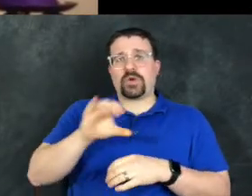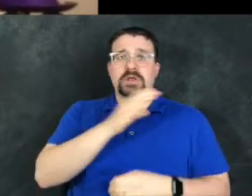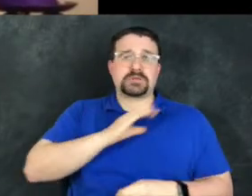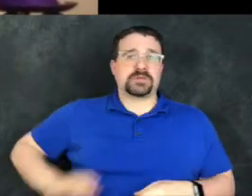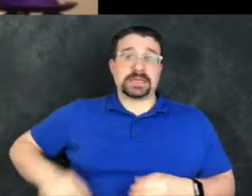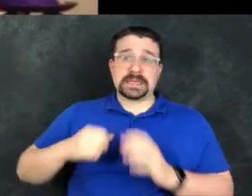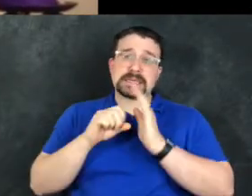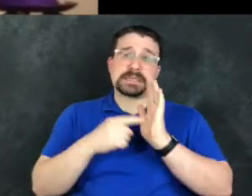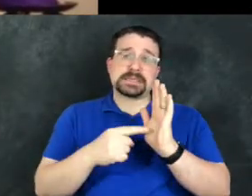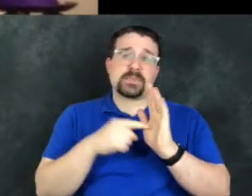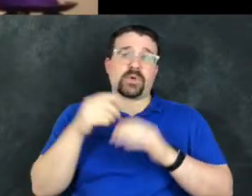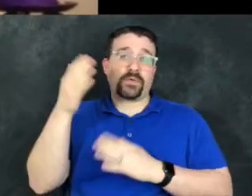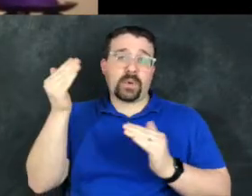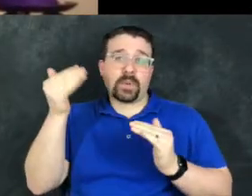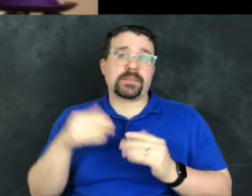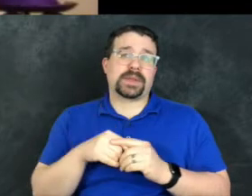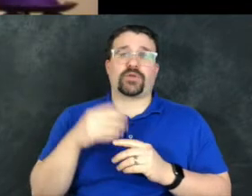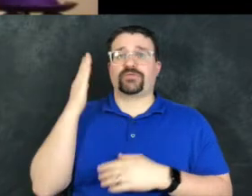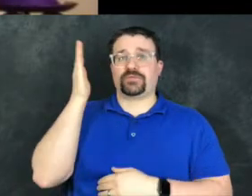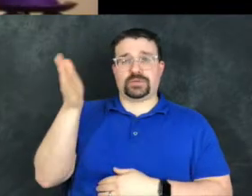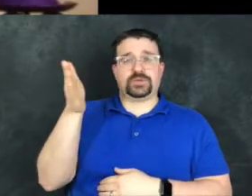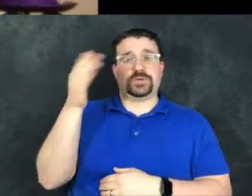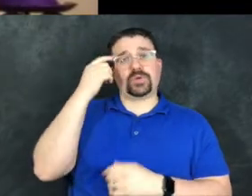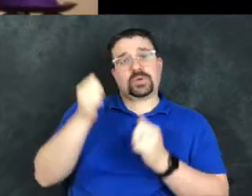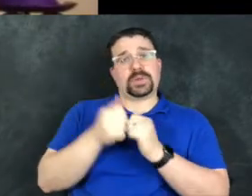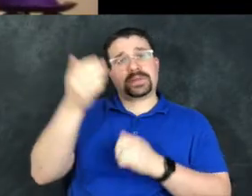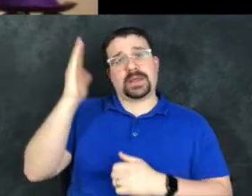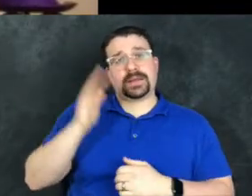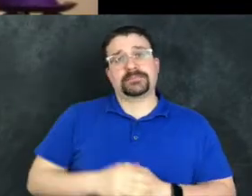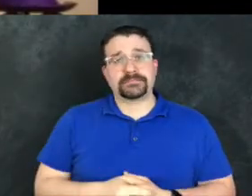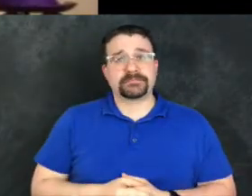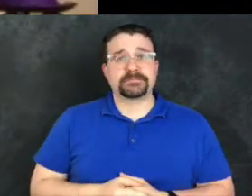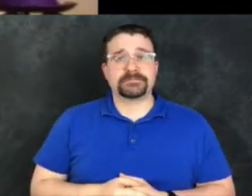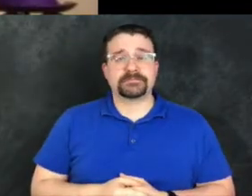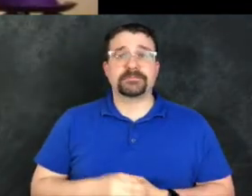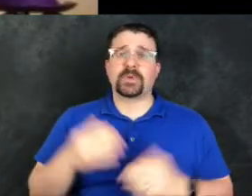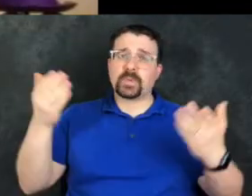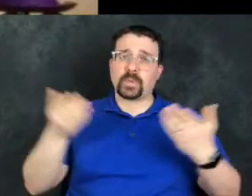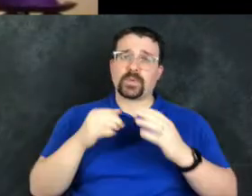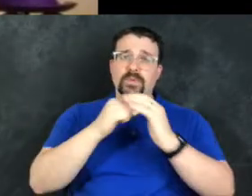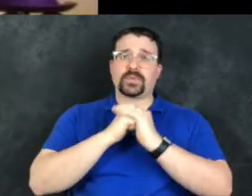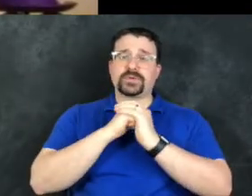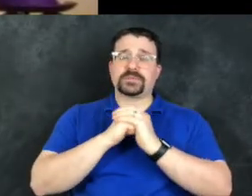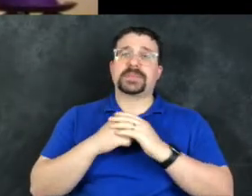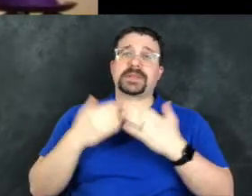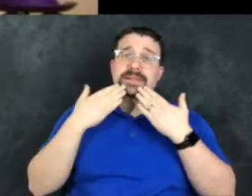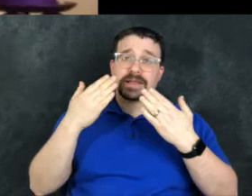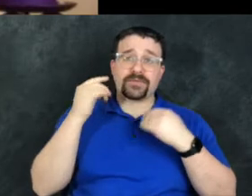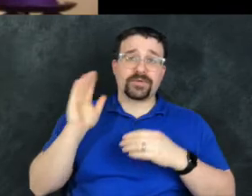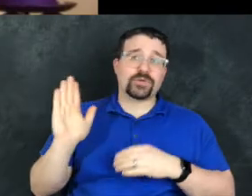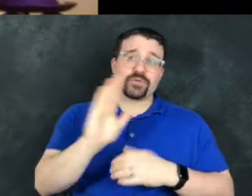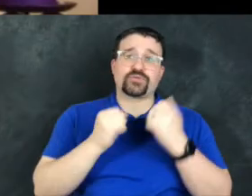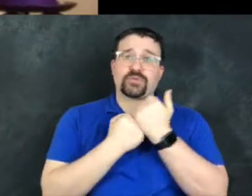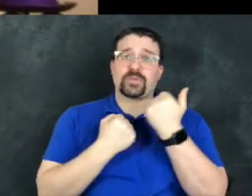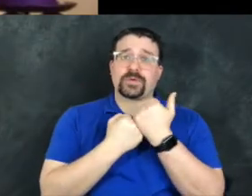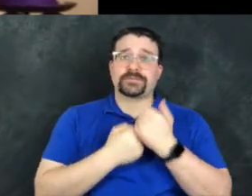Christ as our symbol of hope and our future with God. Welcome to worship. Thank